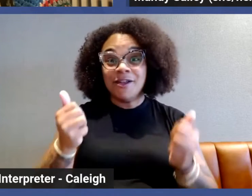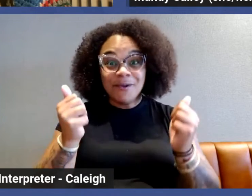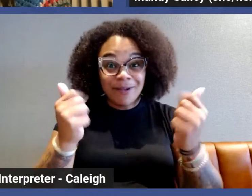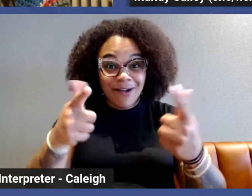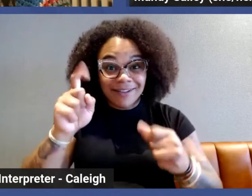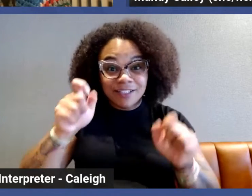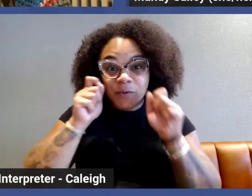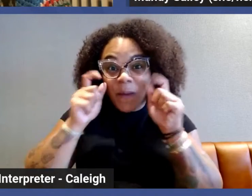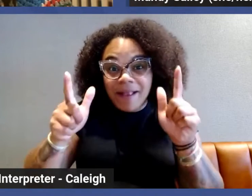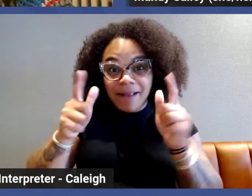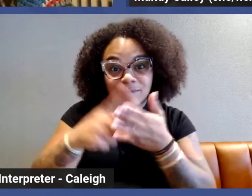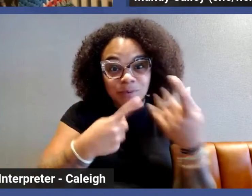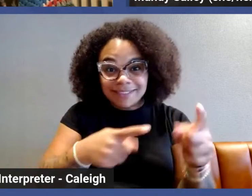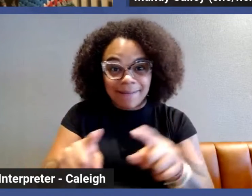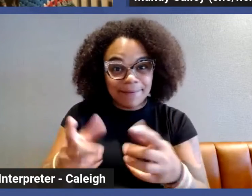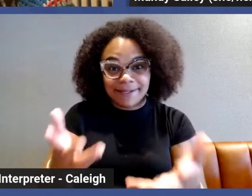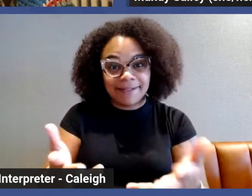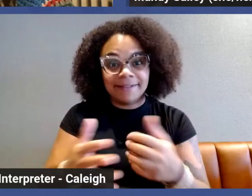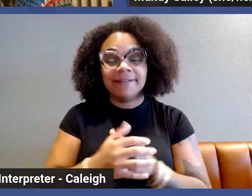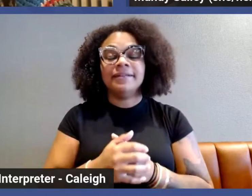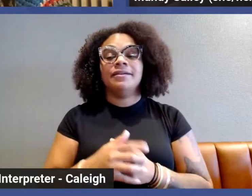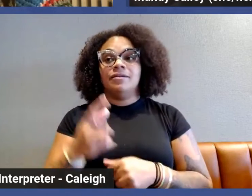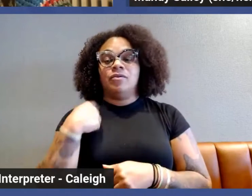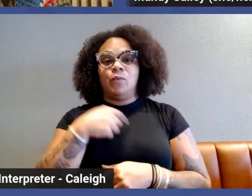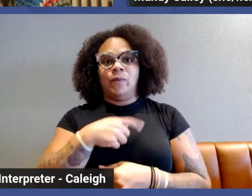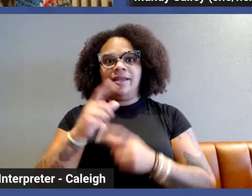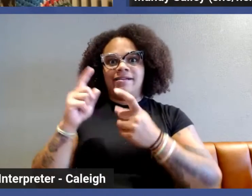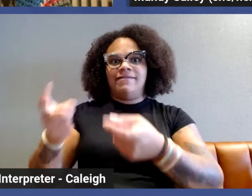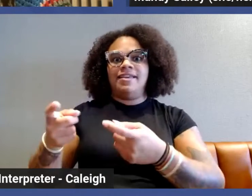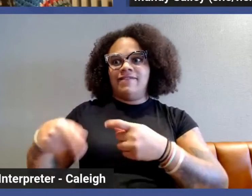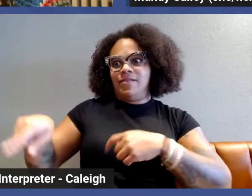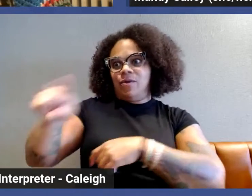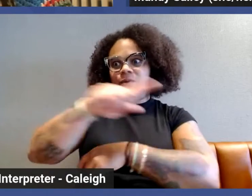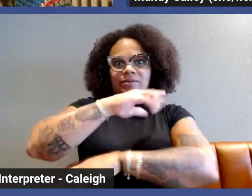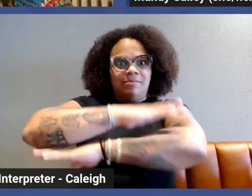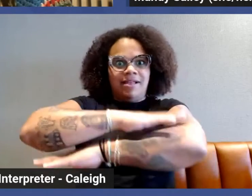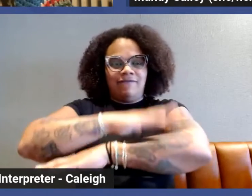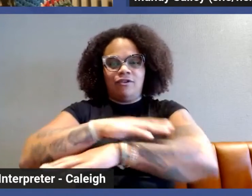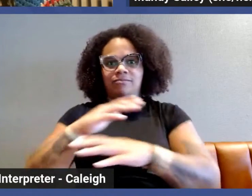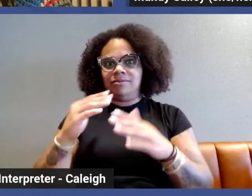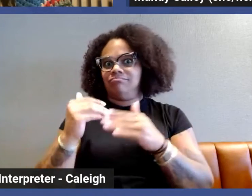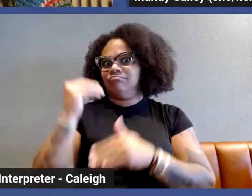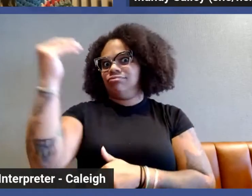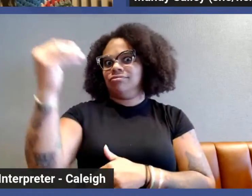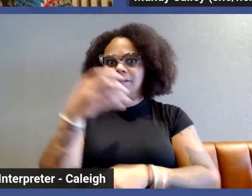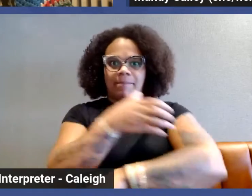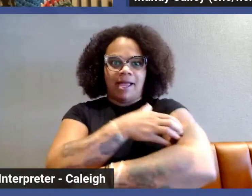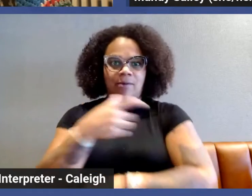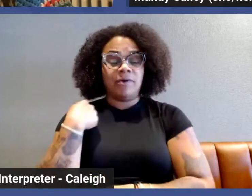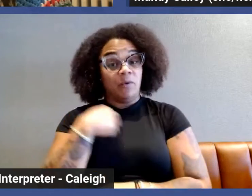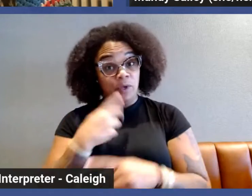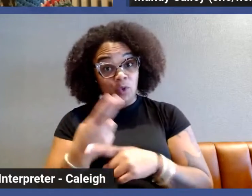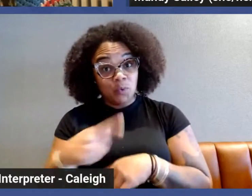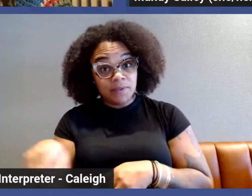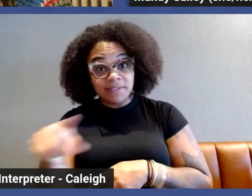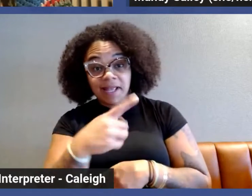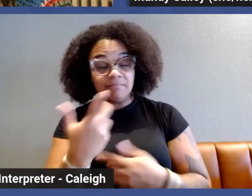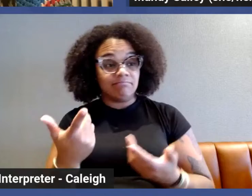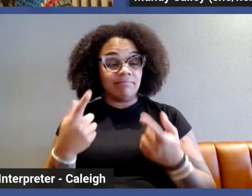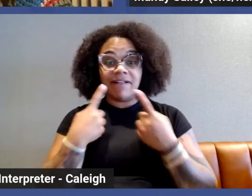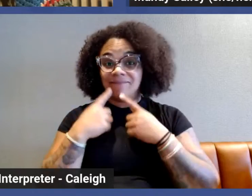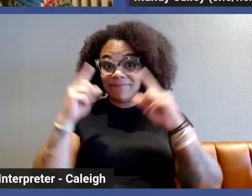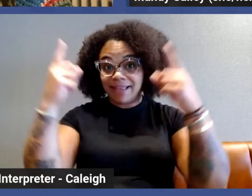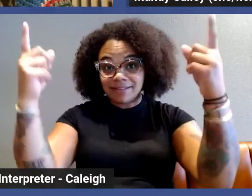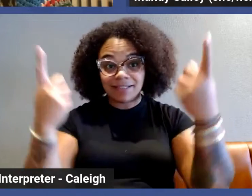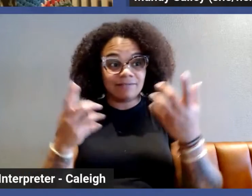happening. Mhm. We have given these platforms a lot of power, right? Because we use them. They're really effective, great tools.